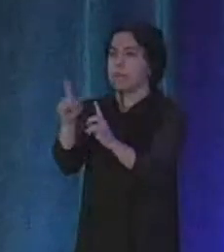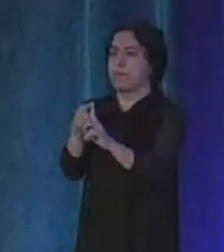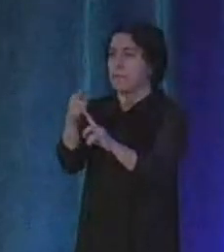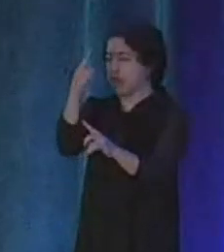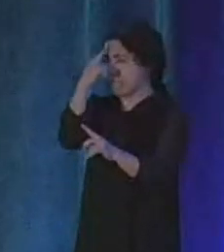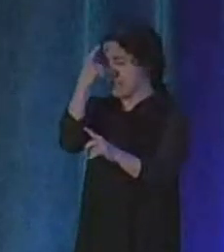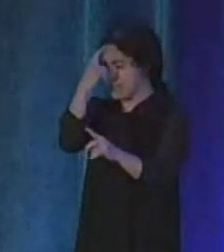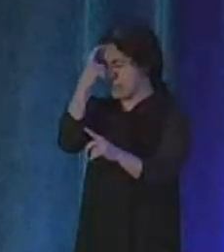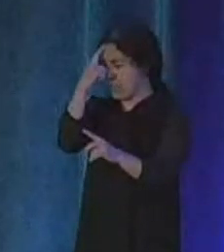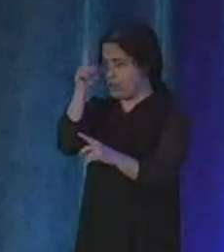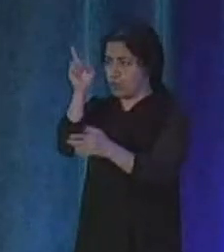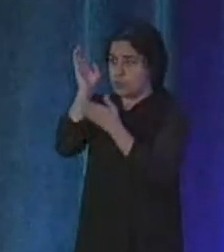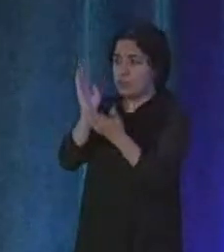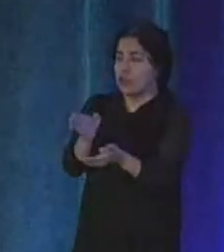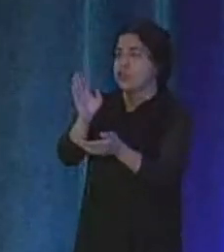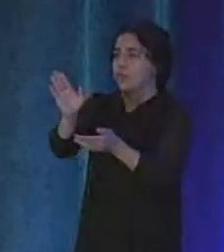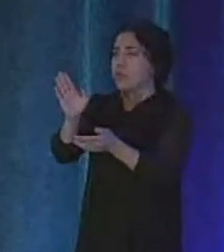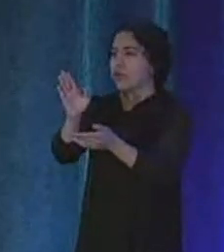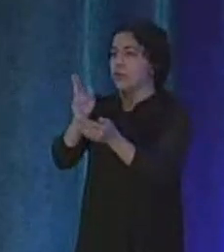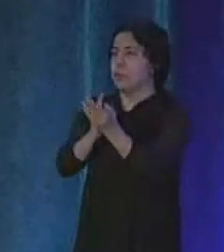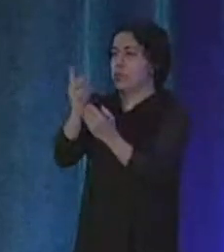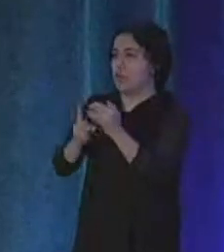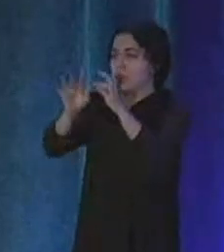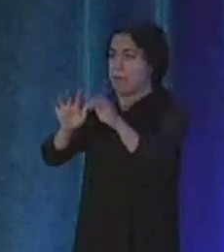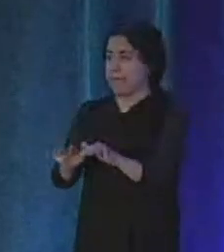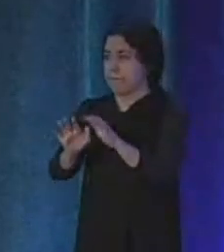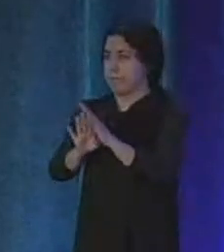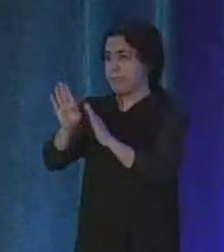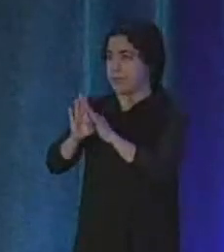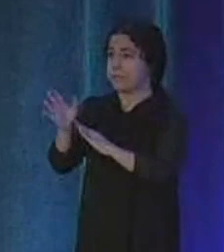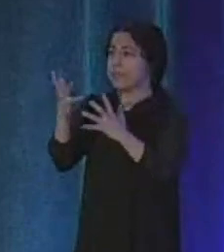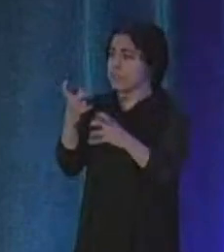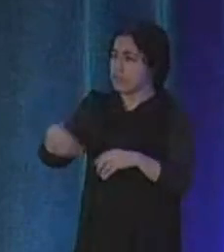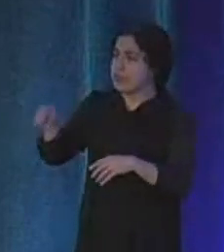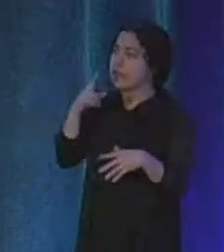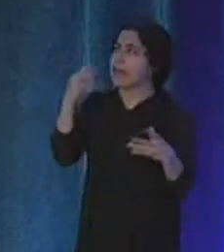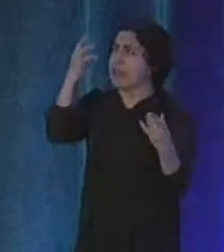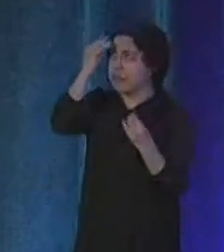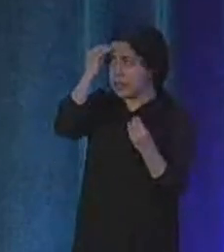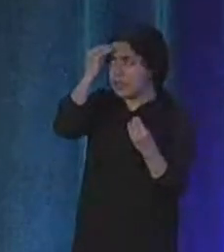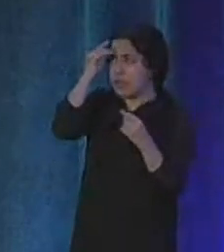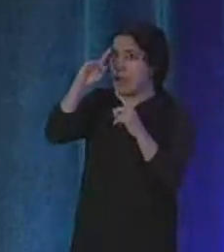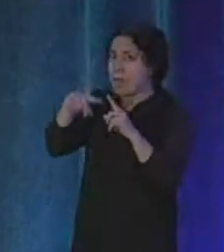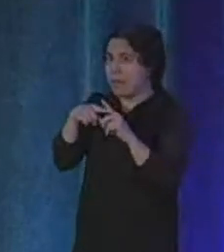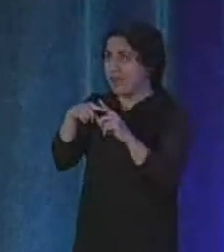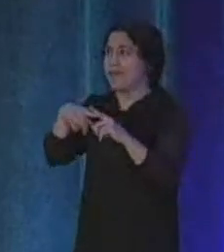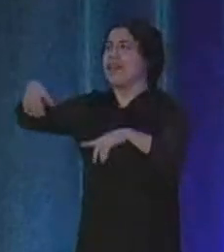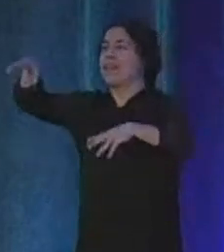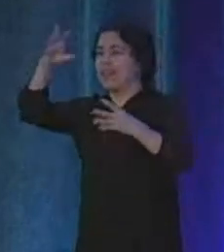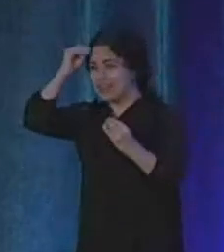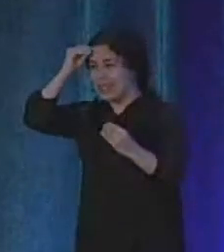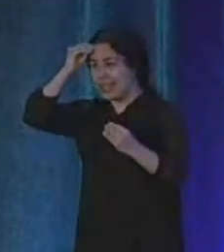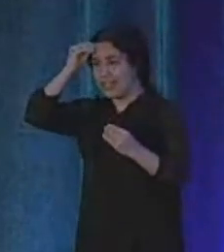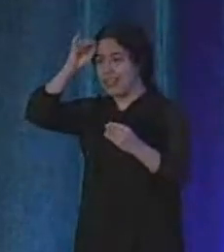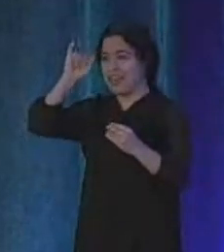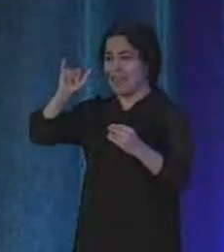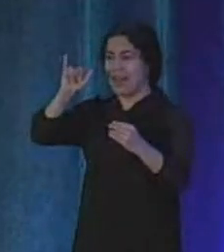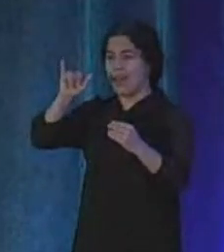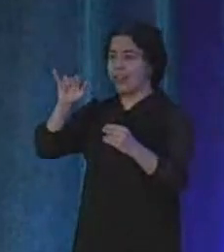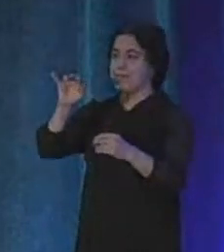mentality that you bring to your programming. I want you to think about thinking, the metacognition, if you're familiar with the